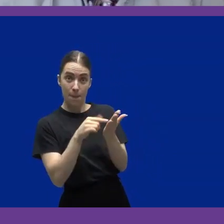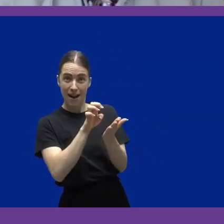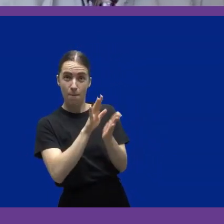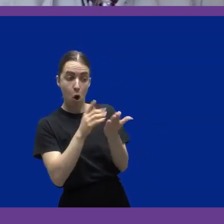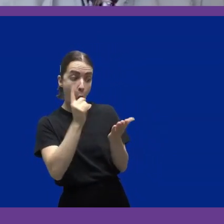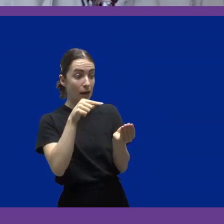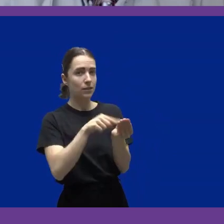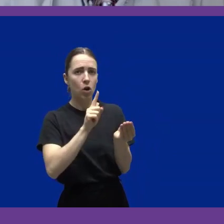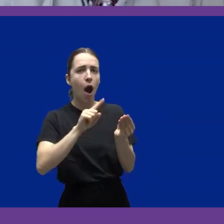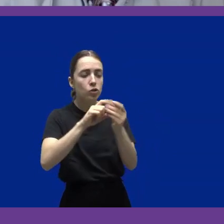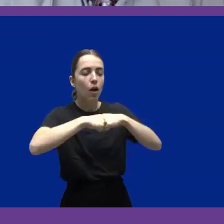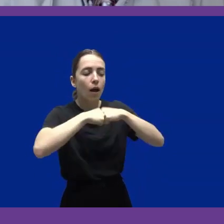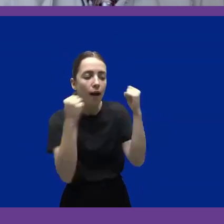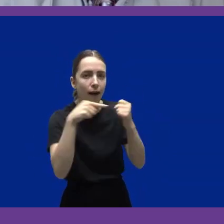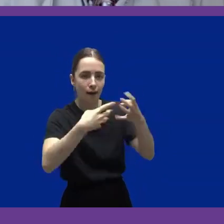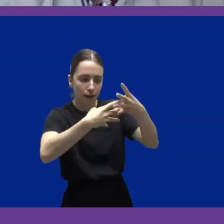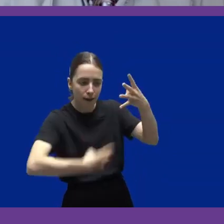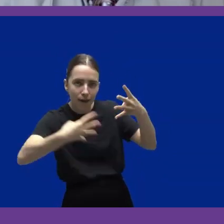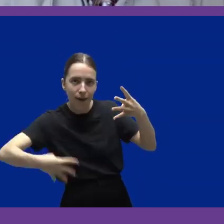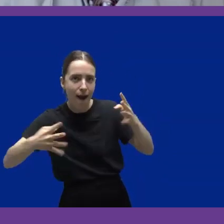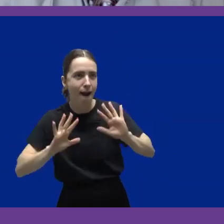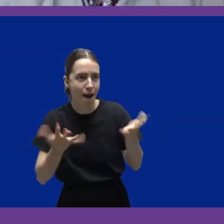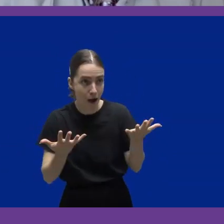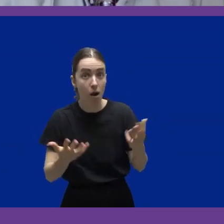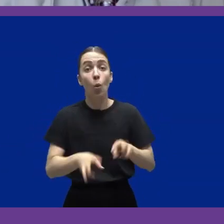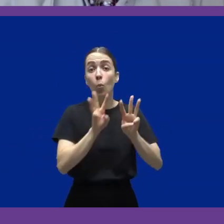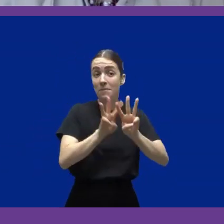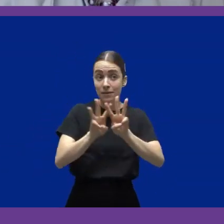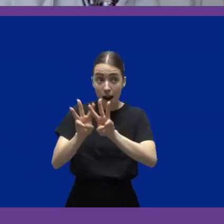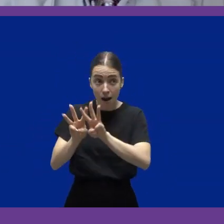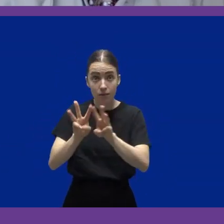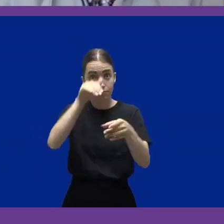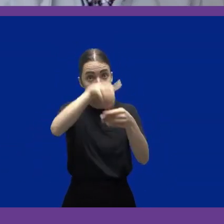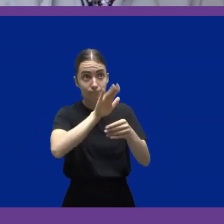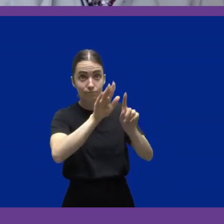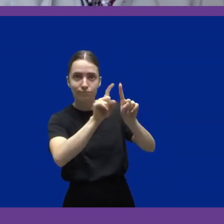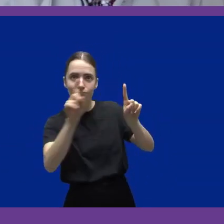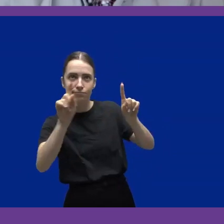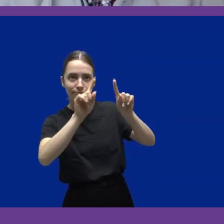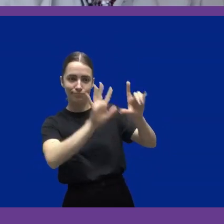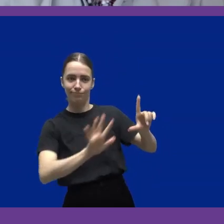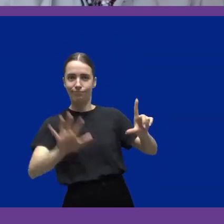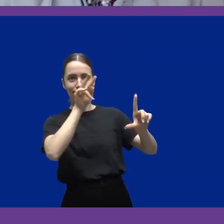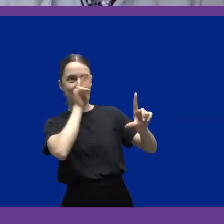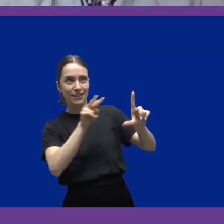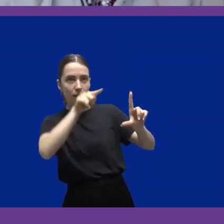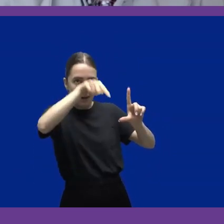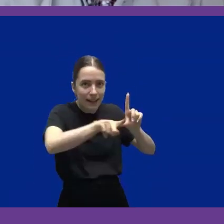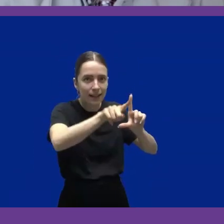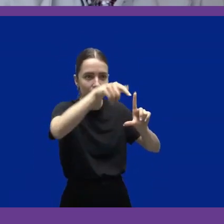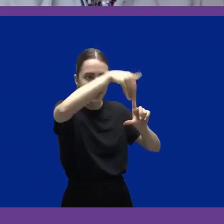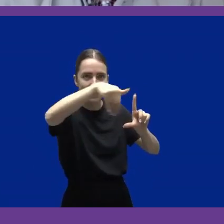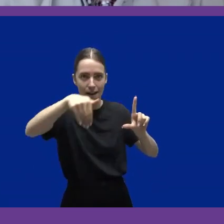have specific elements of transport services related to information and ticketing. Next slide.